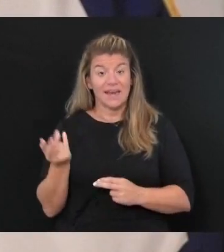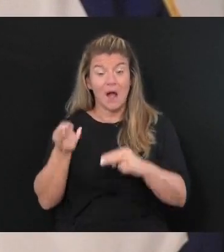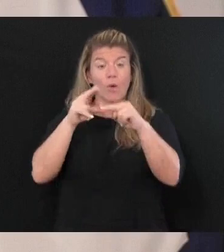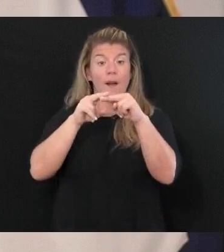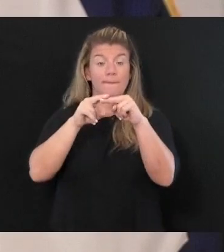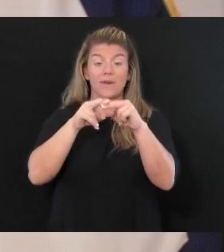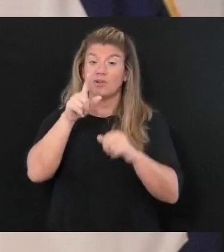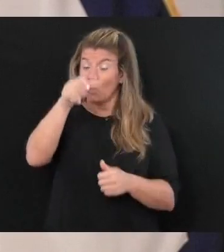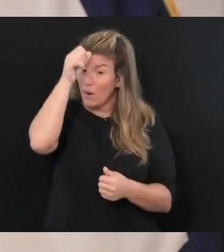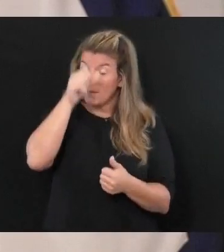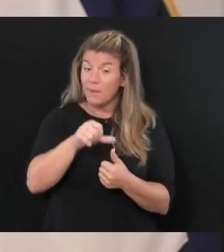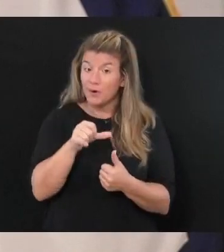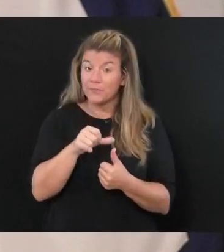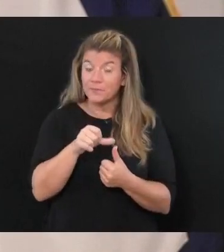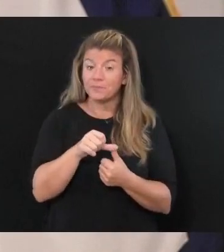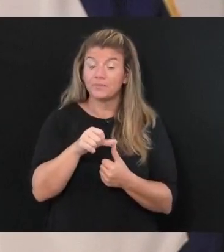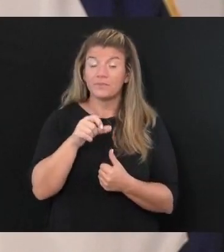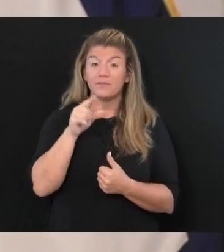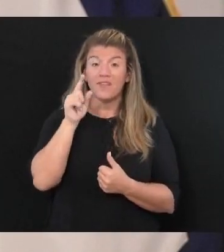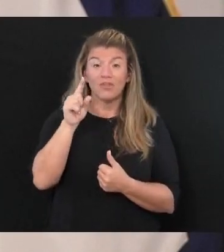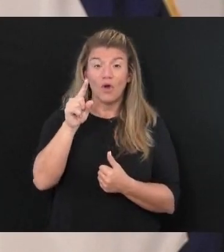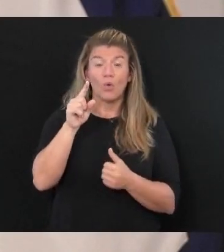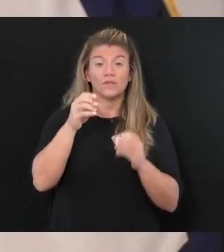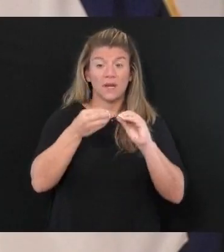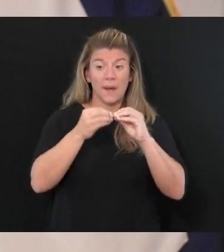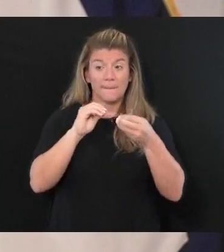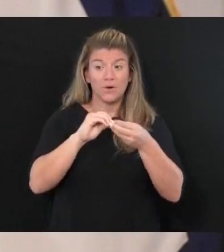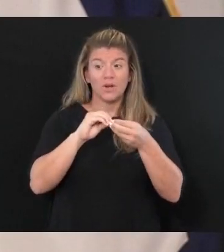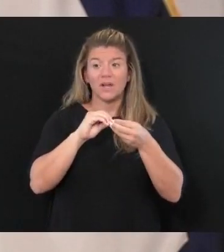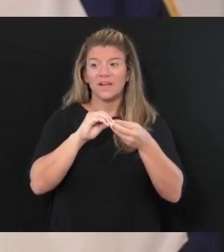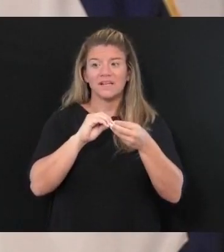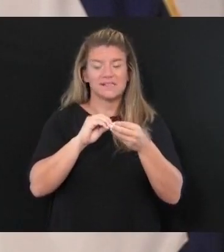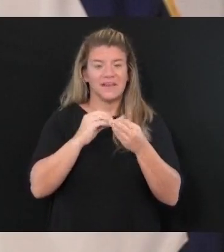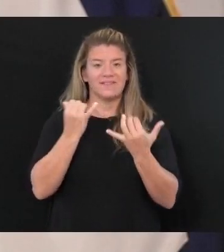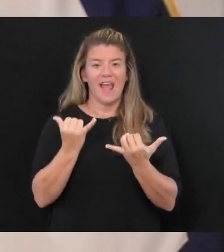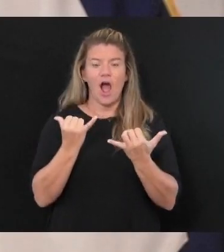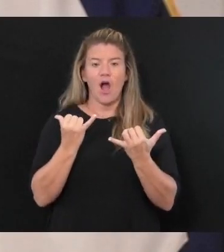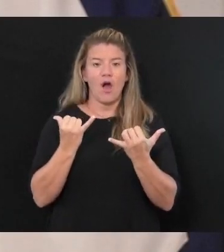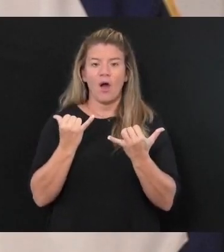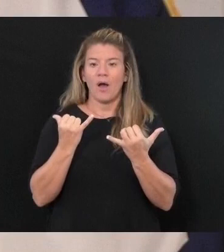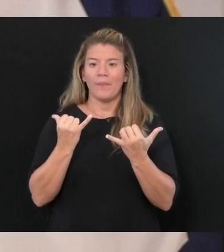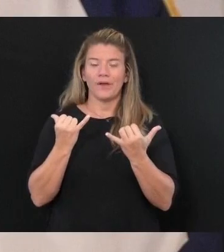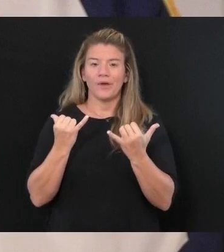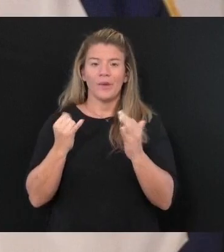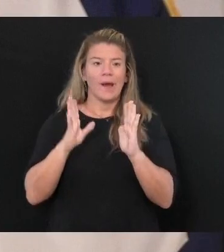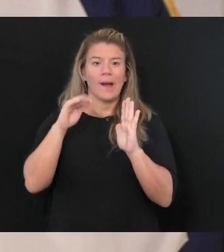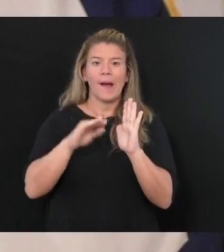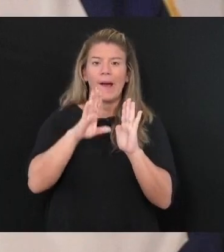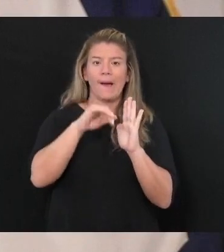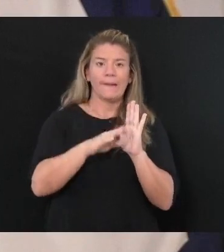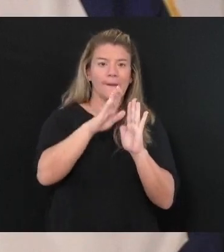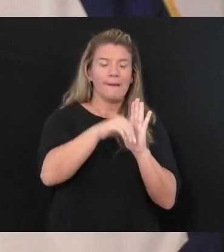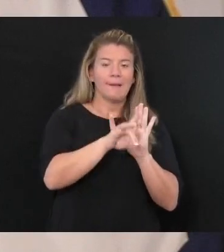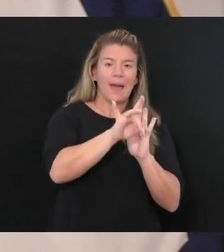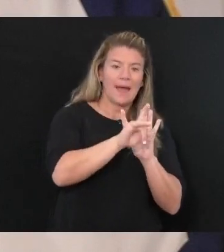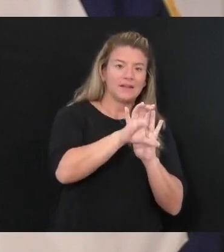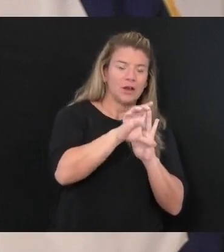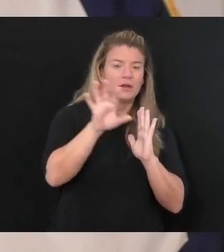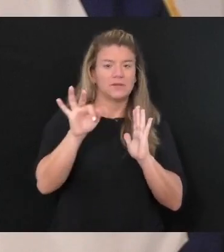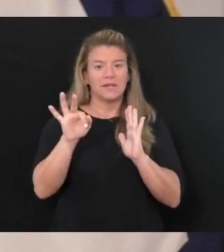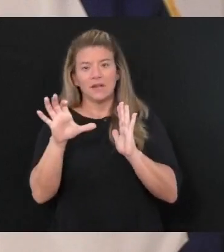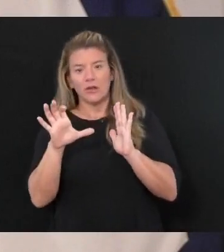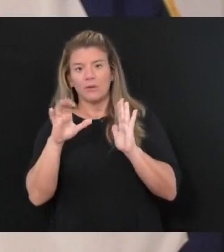you'll remember, those cases have been just bouncing back and forth between the 1,800 and 1,900